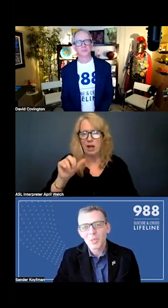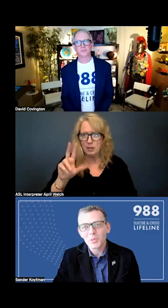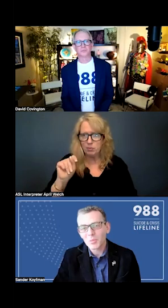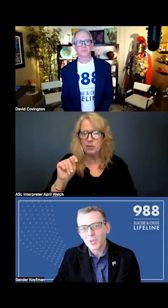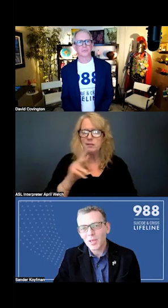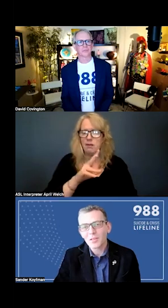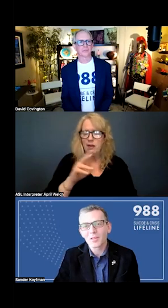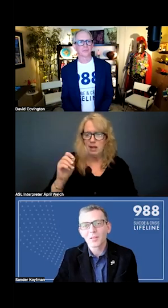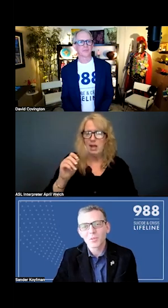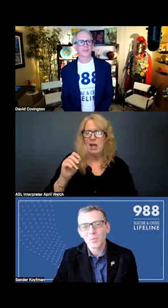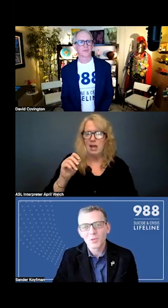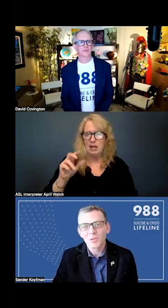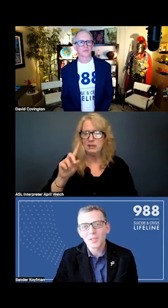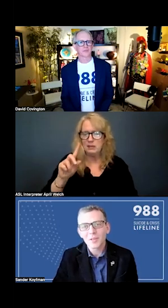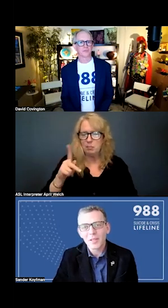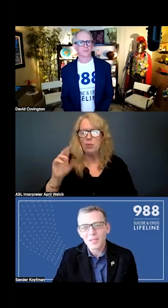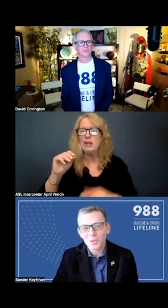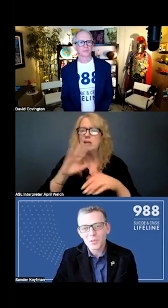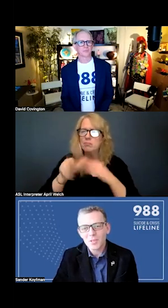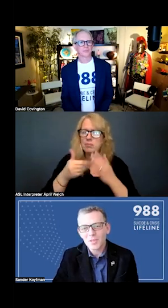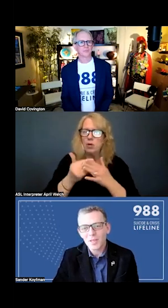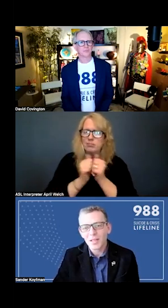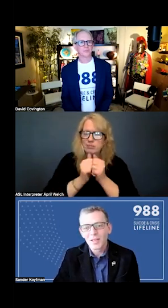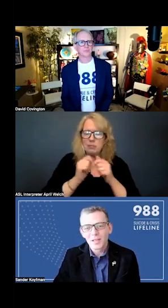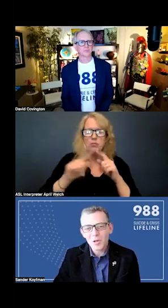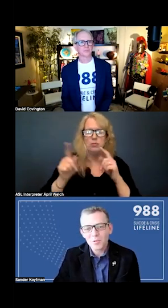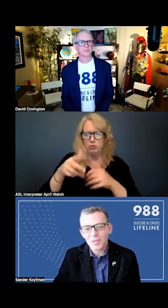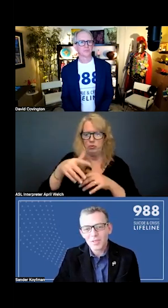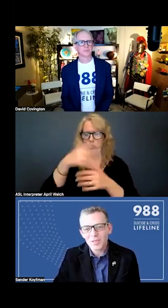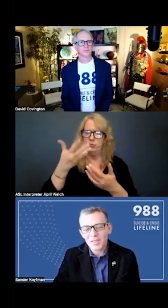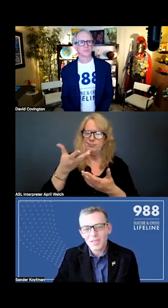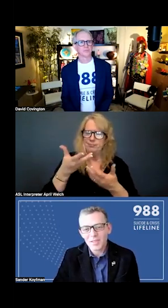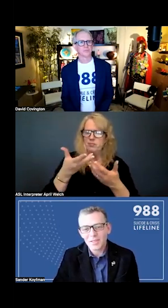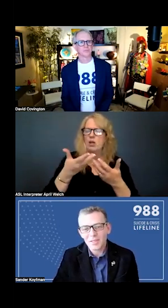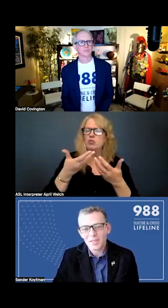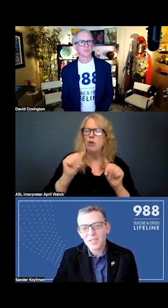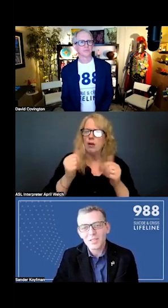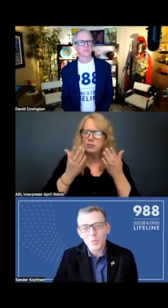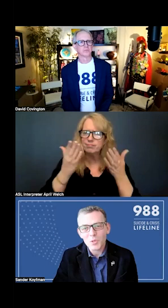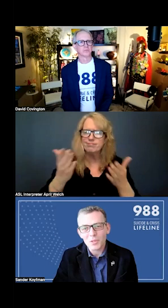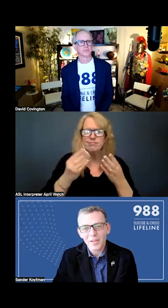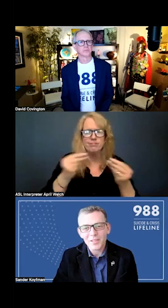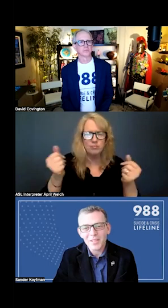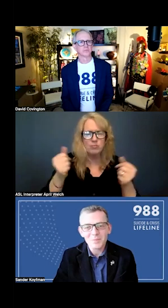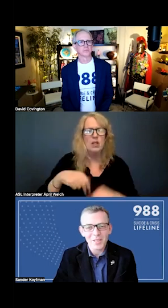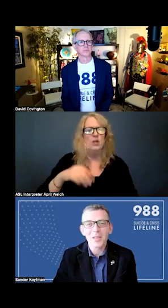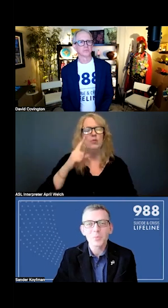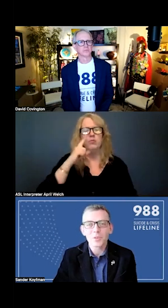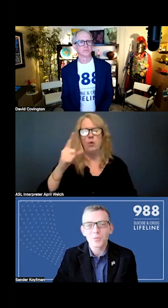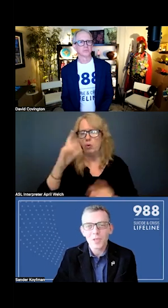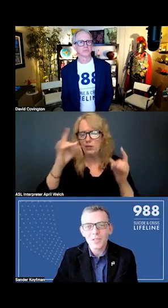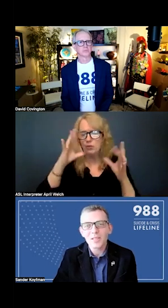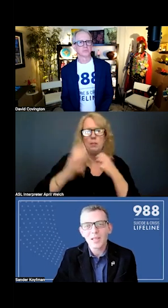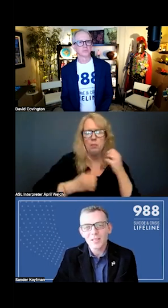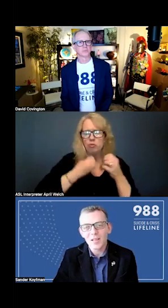and DPO came together into an integrated solution that now is Crisis and Emotional Care team that